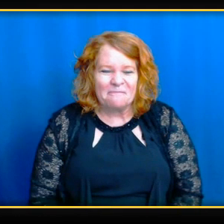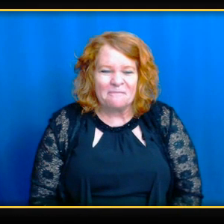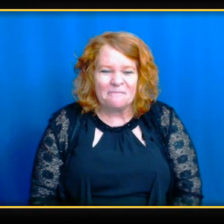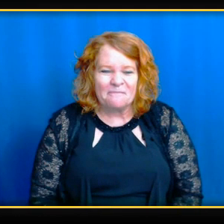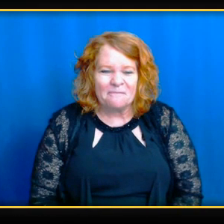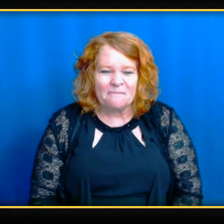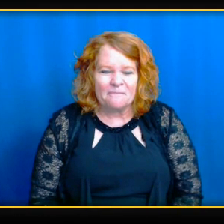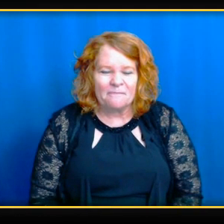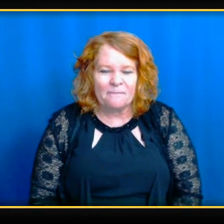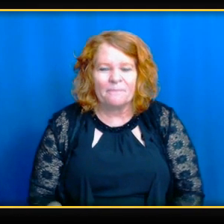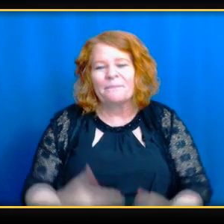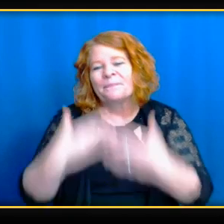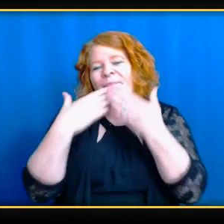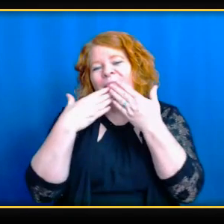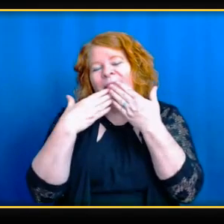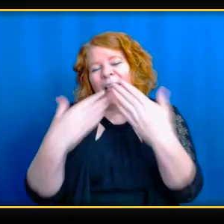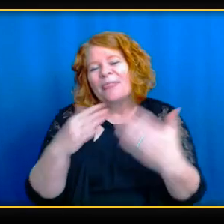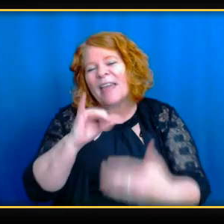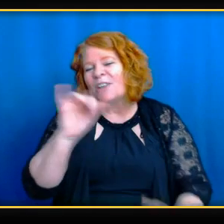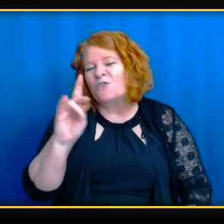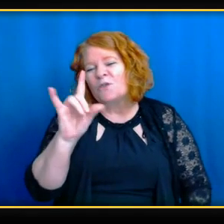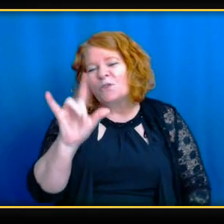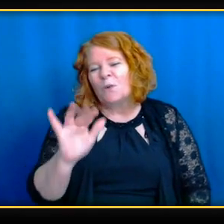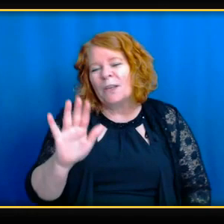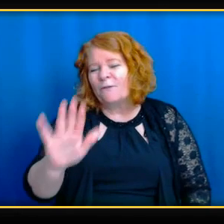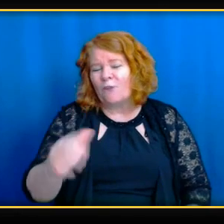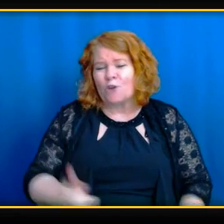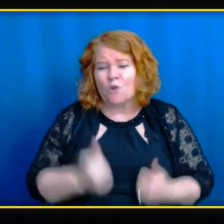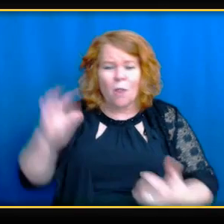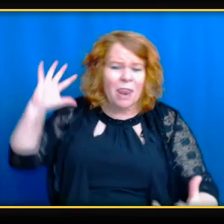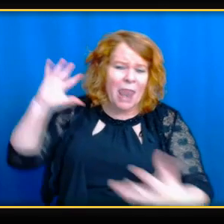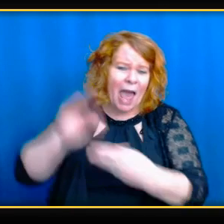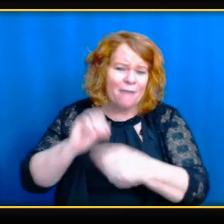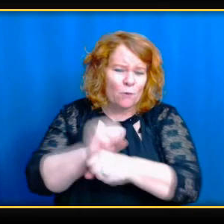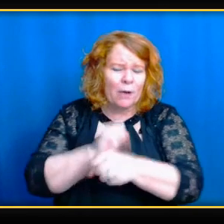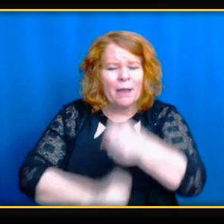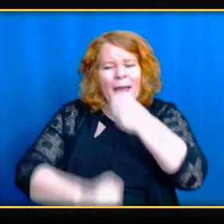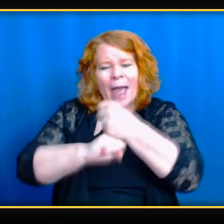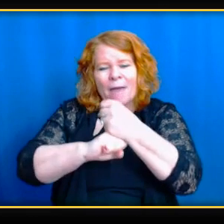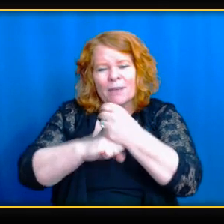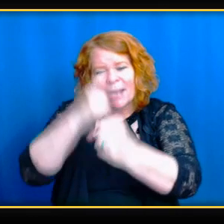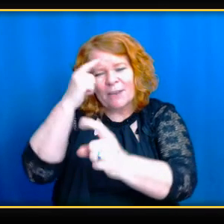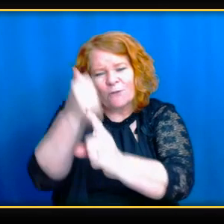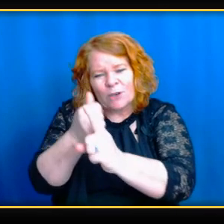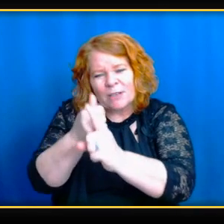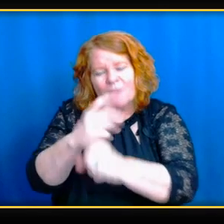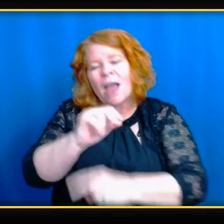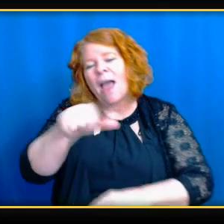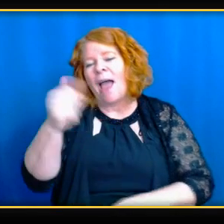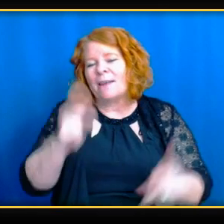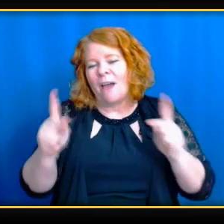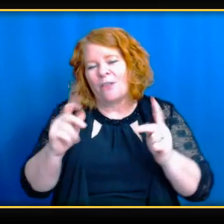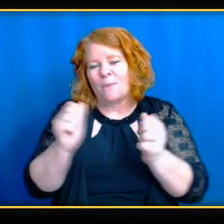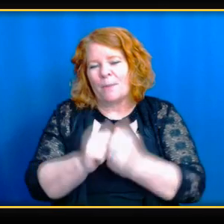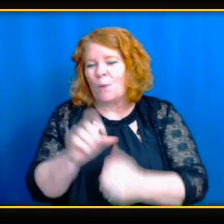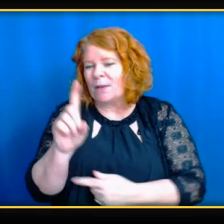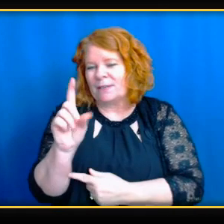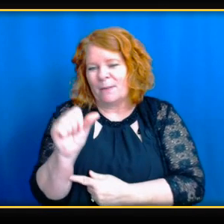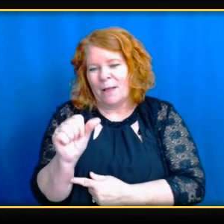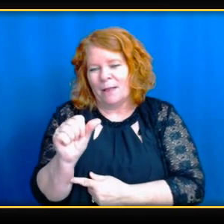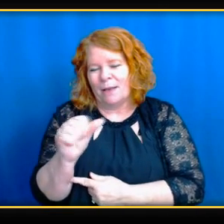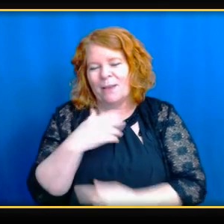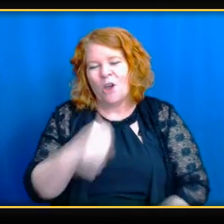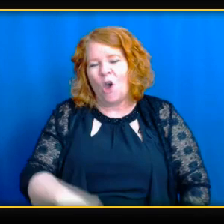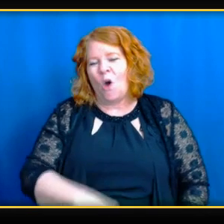Thank you, Judy, for your life's work advocating for yourself and other people with disabilities. We are so proud to honor you